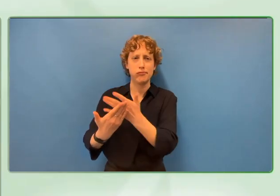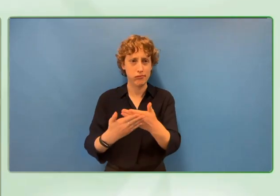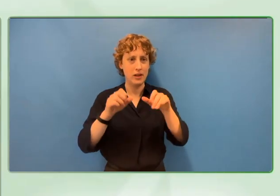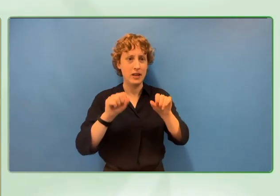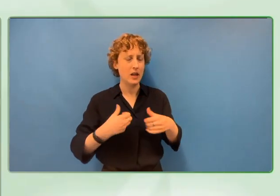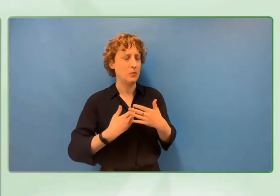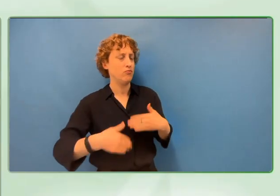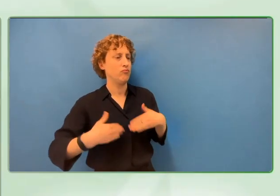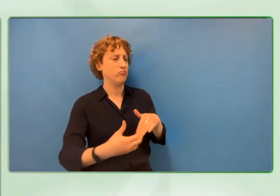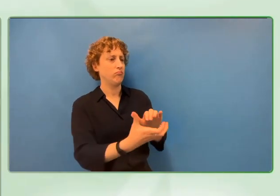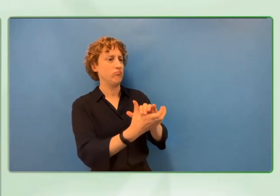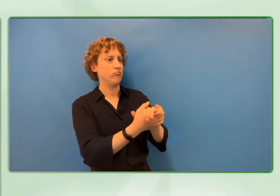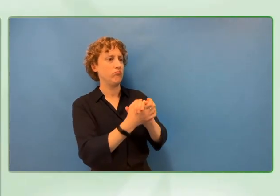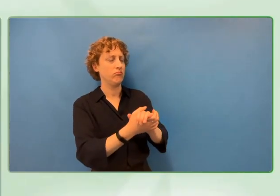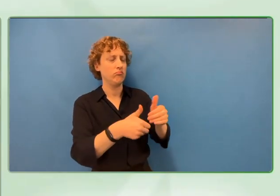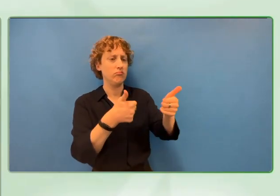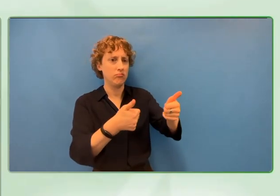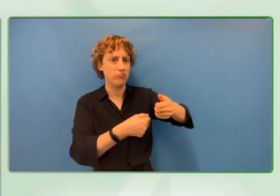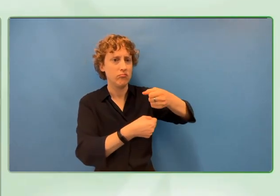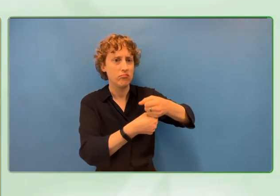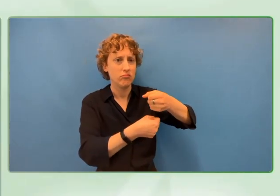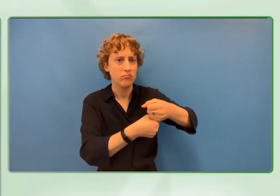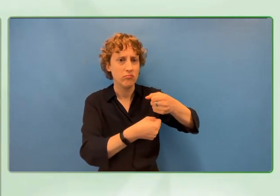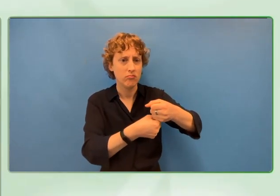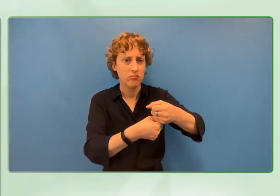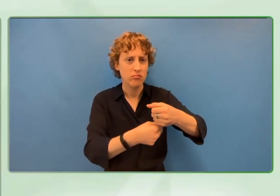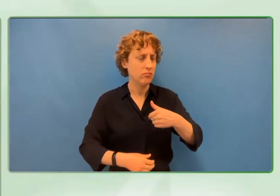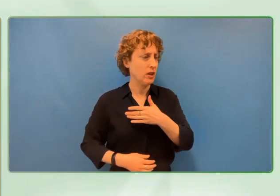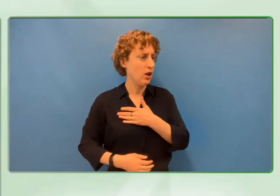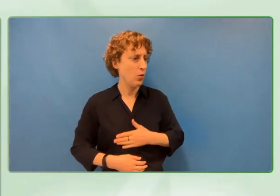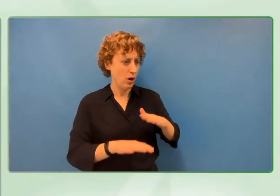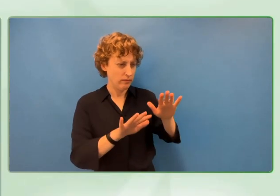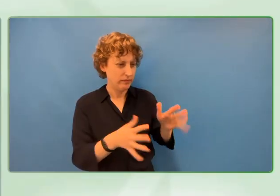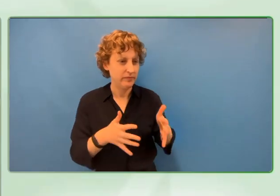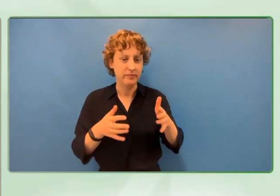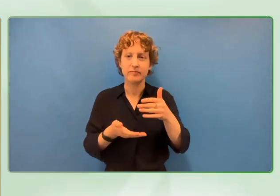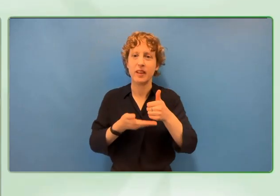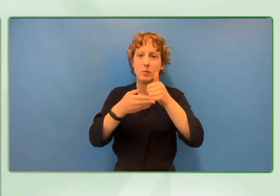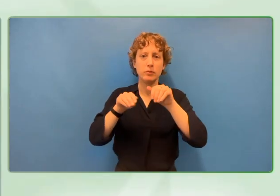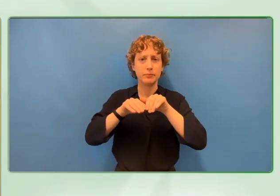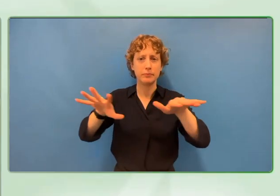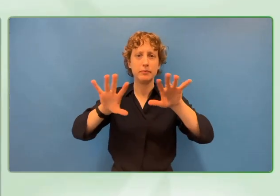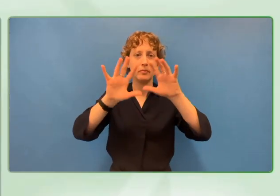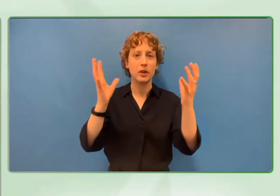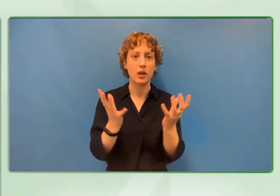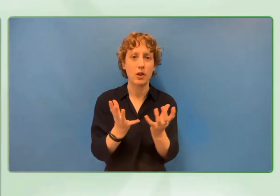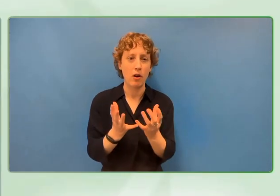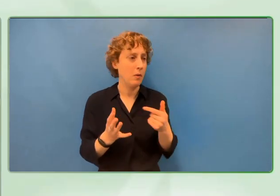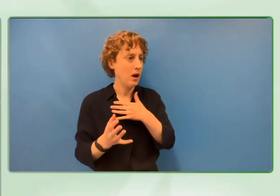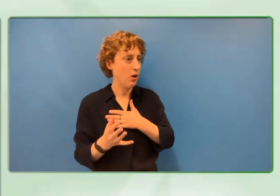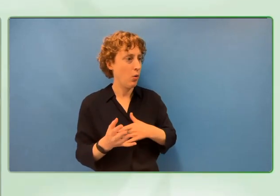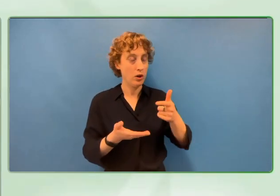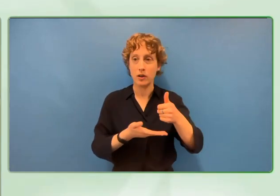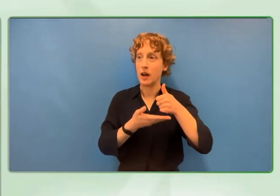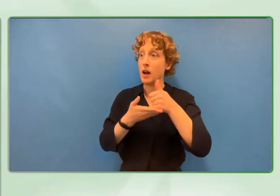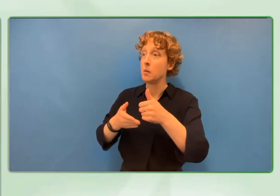work. Let's help you get it global. Yeah? Yeah. Let's help you get it to Spanish-speaking people in every other part of the world. So if you're sat here